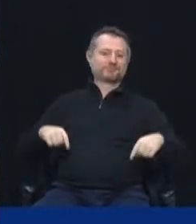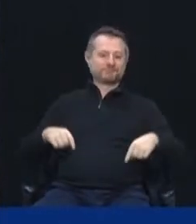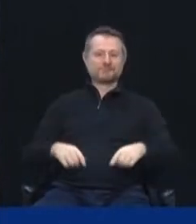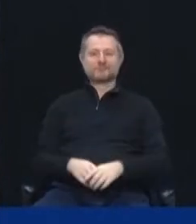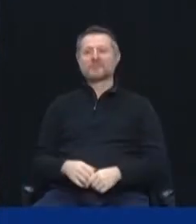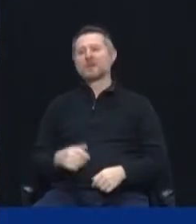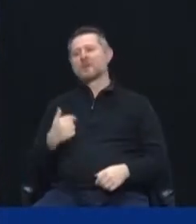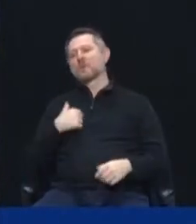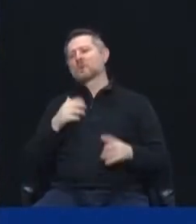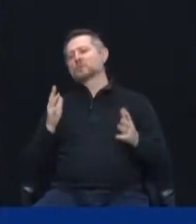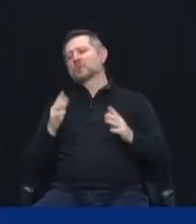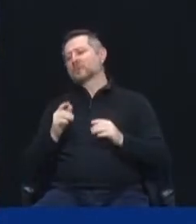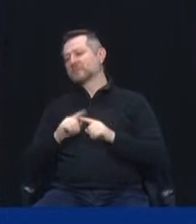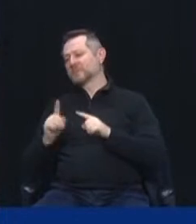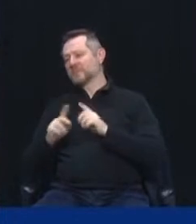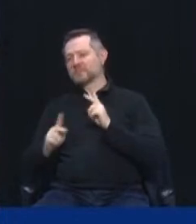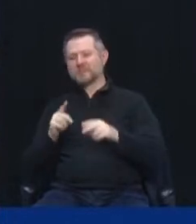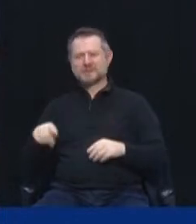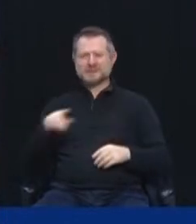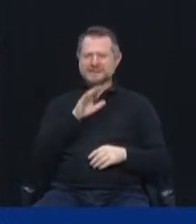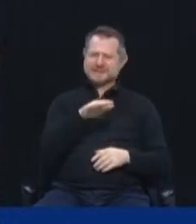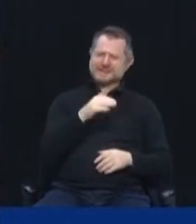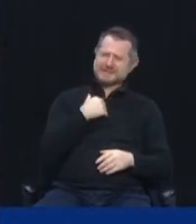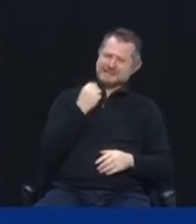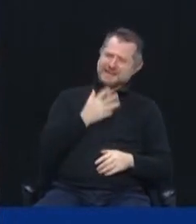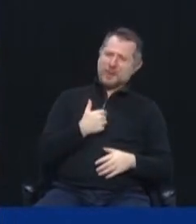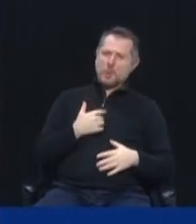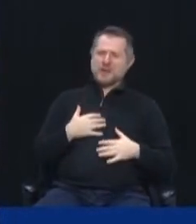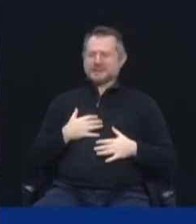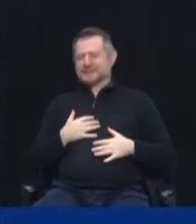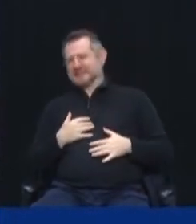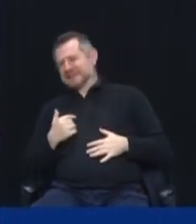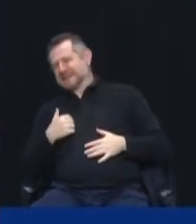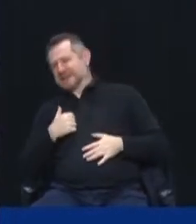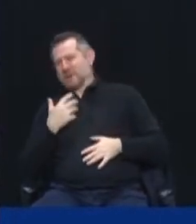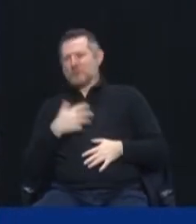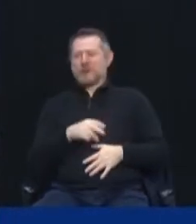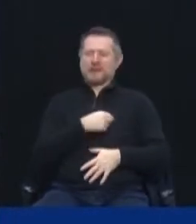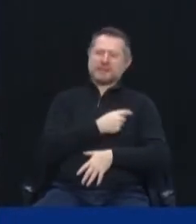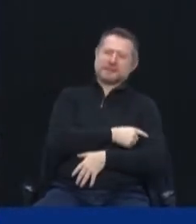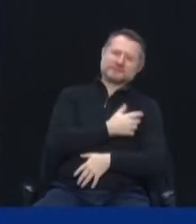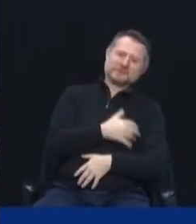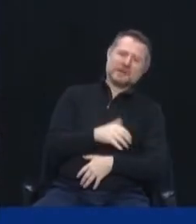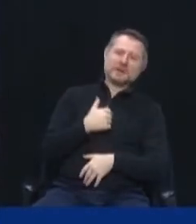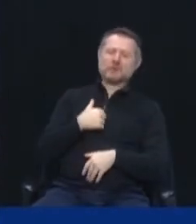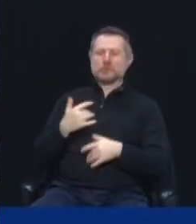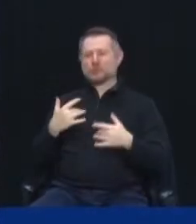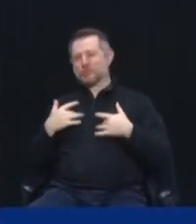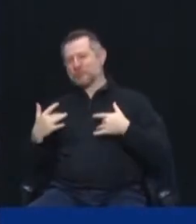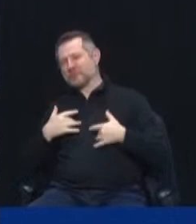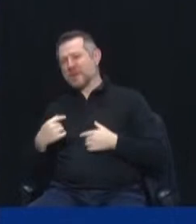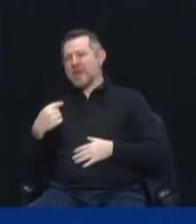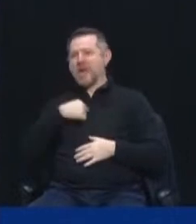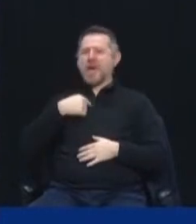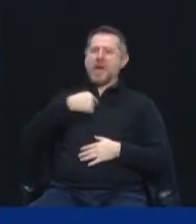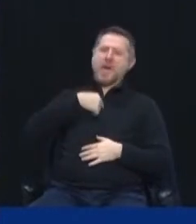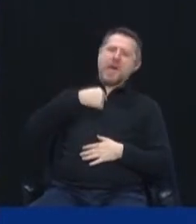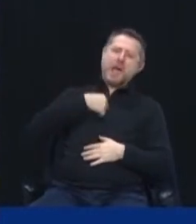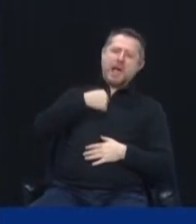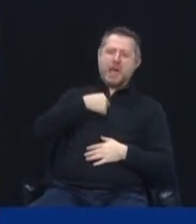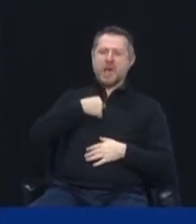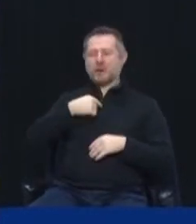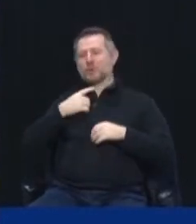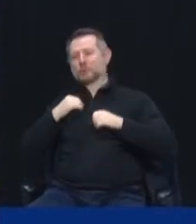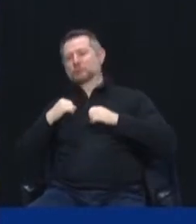well, you know, I'm not sure that I'm worried, I don't like needles, I am strong, I'm